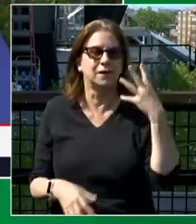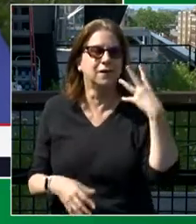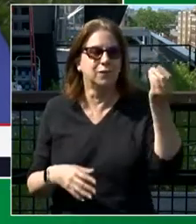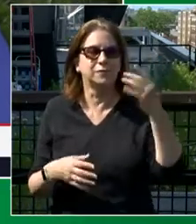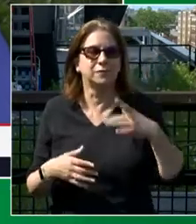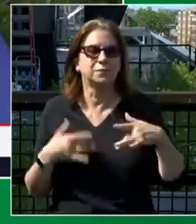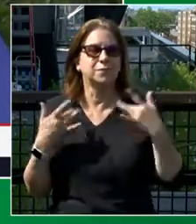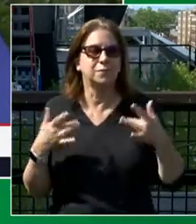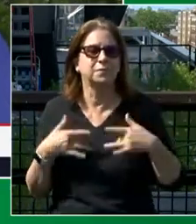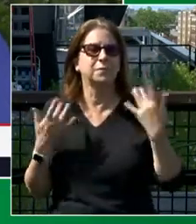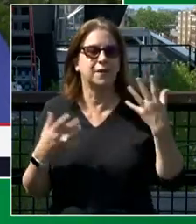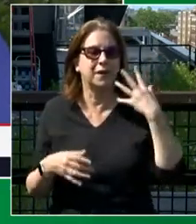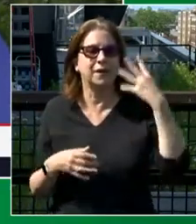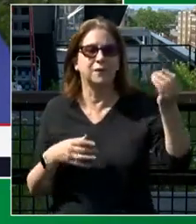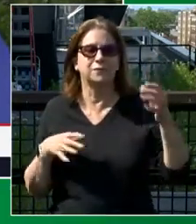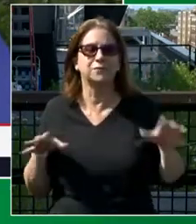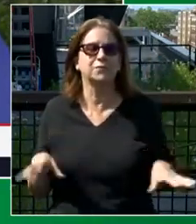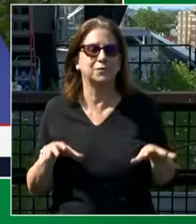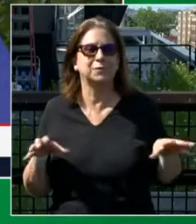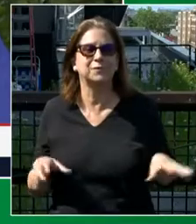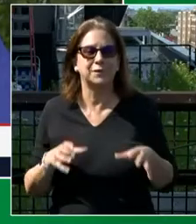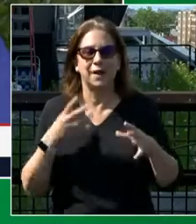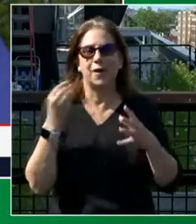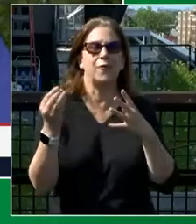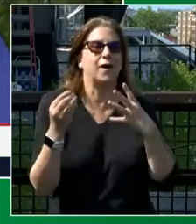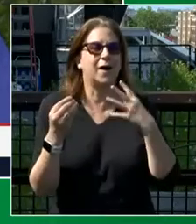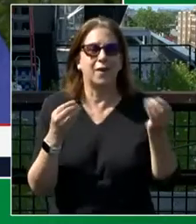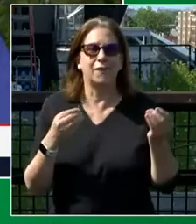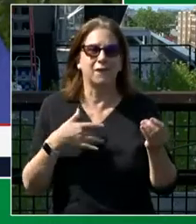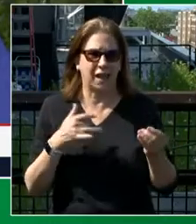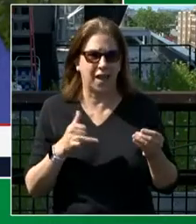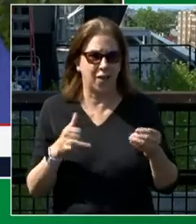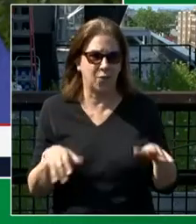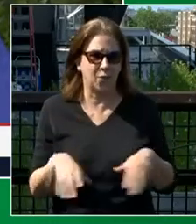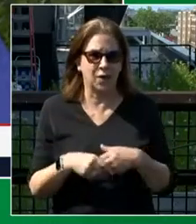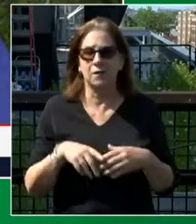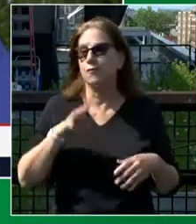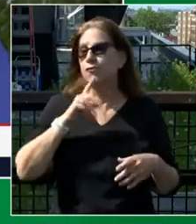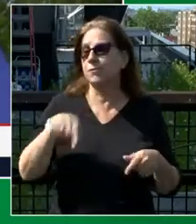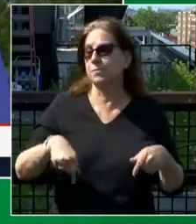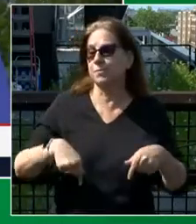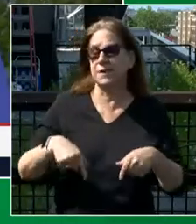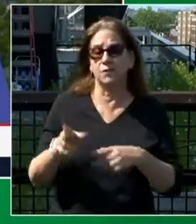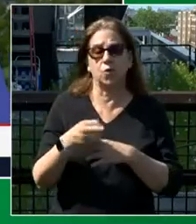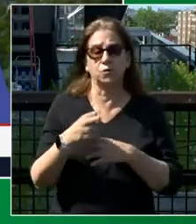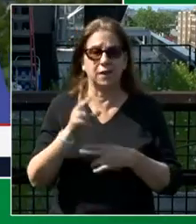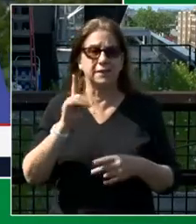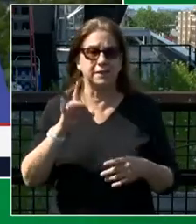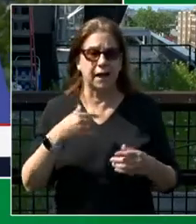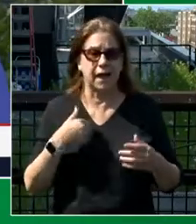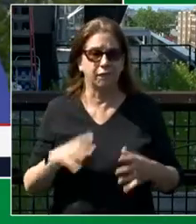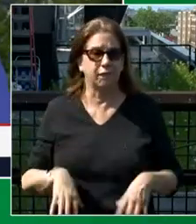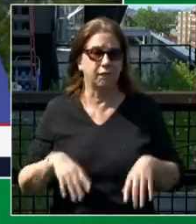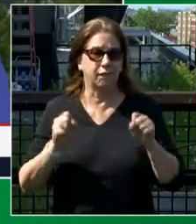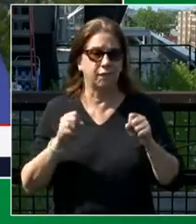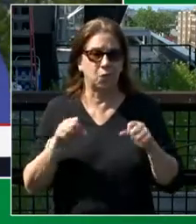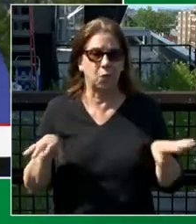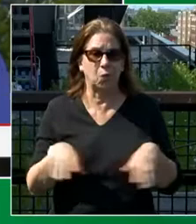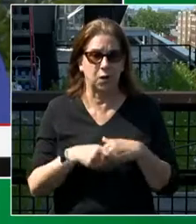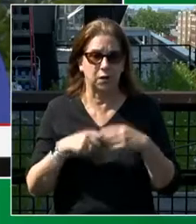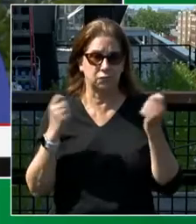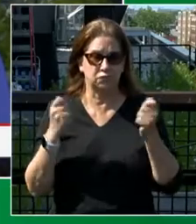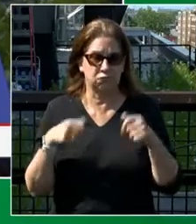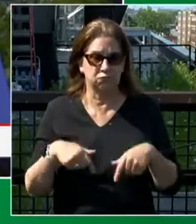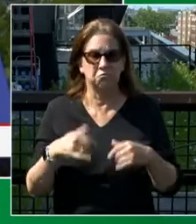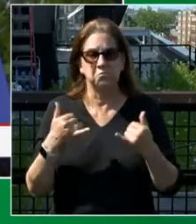I think last week or week before last. Yeah. Okay. Yeah, Nice. but very smaller one, but like Yeah. now the bigger ones, you're seeing the conversations happening now. Yeah. Because what people